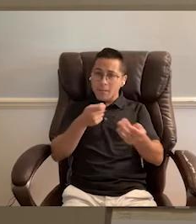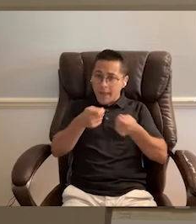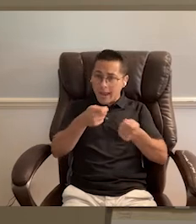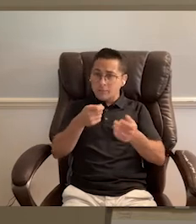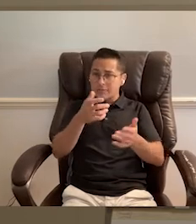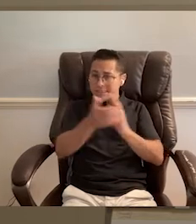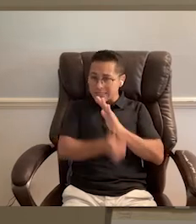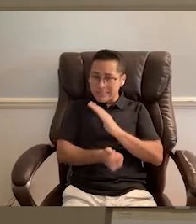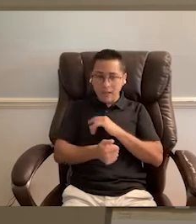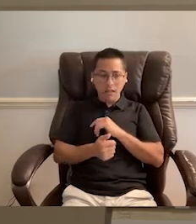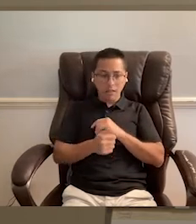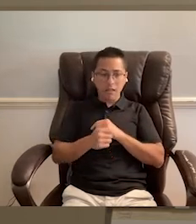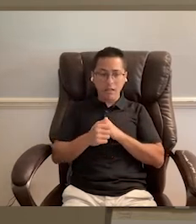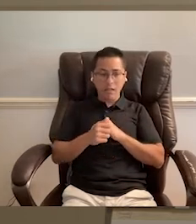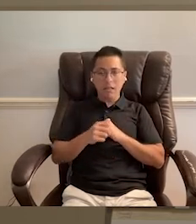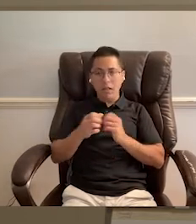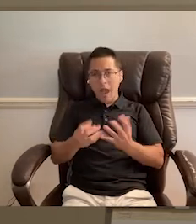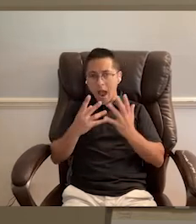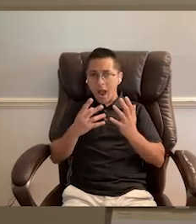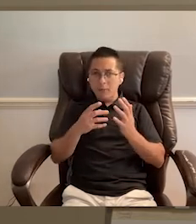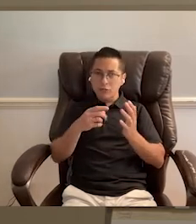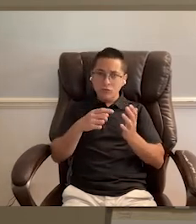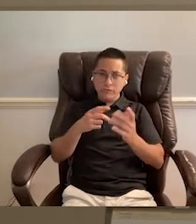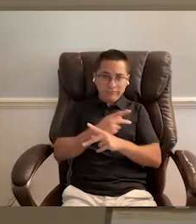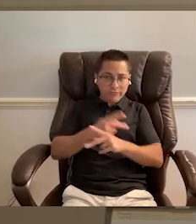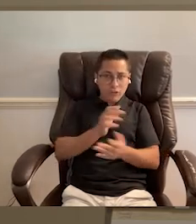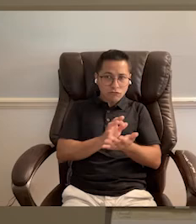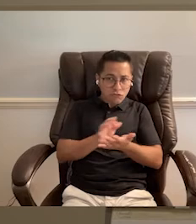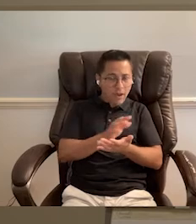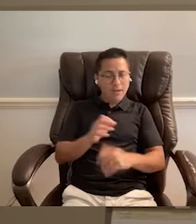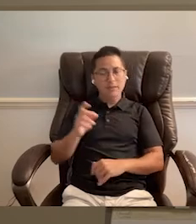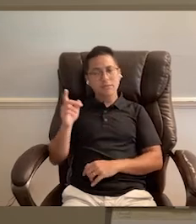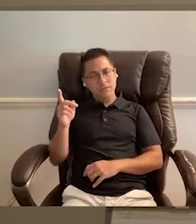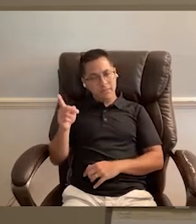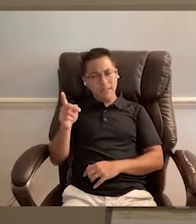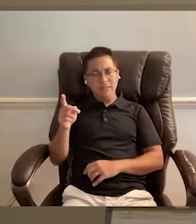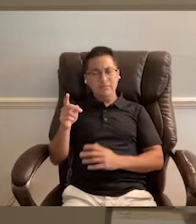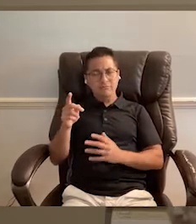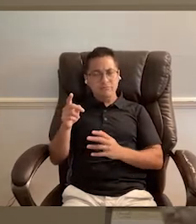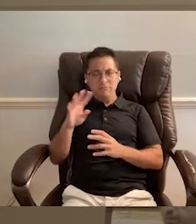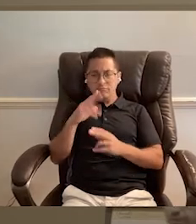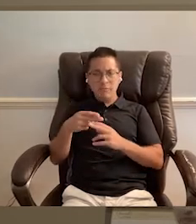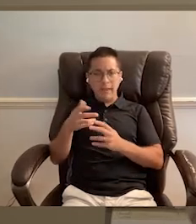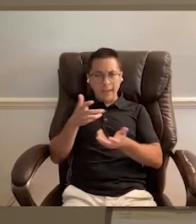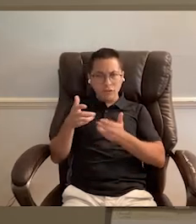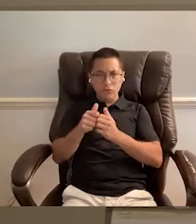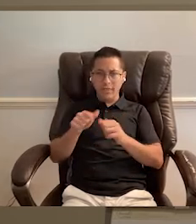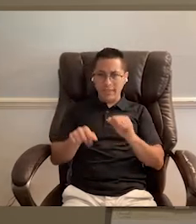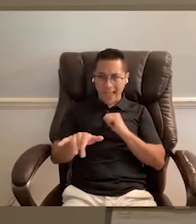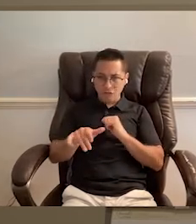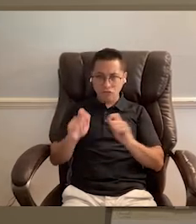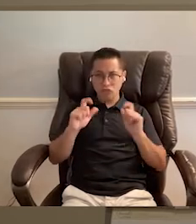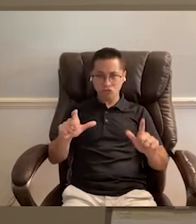They're actually holding a broomstick. In the physical world, it's only a stick, but in the virtual environment, they see it as a broomstick or a vacuum cleaner